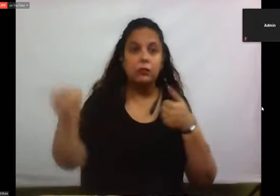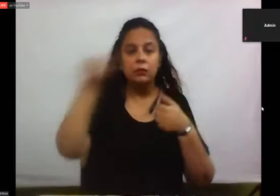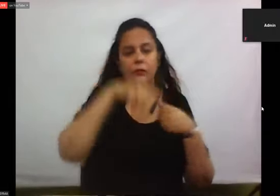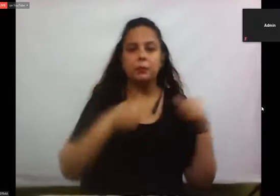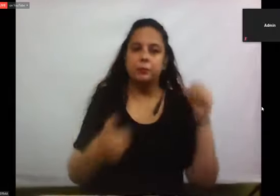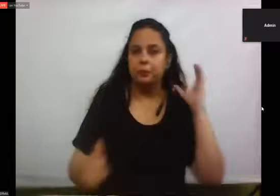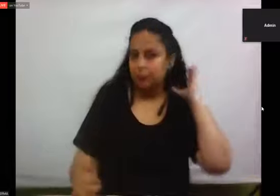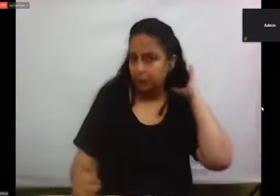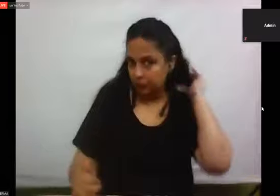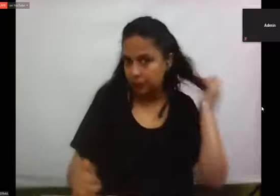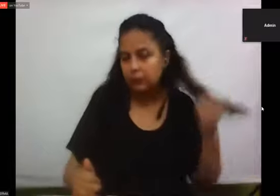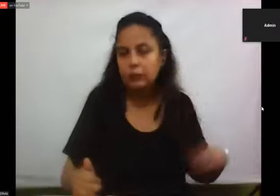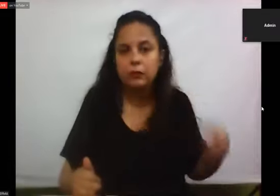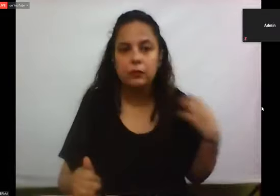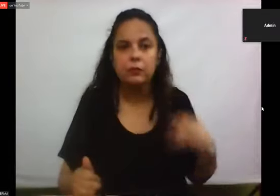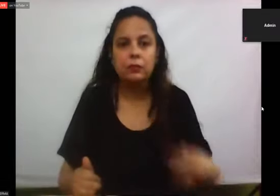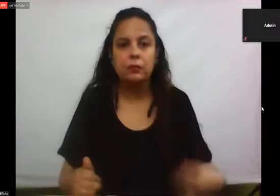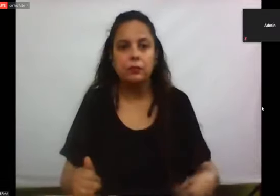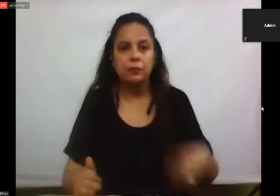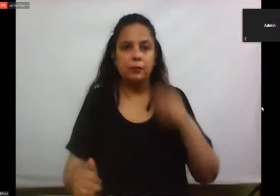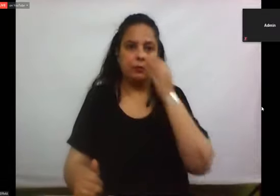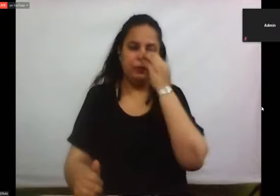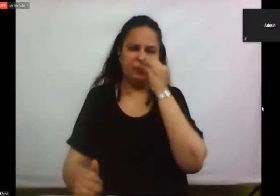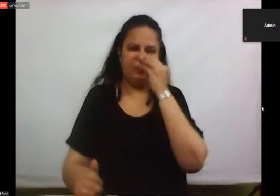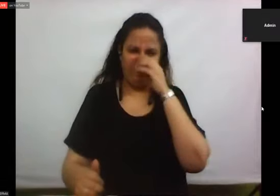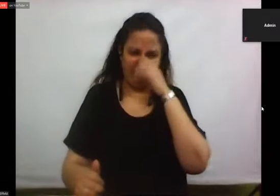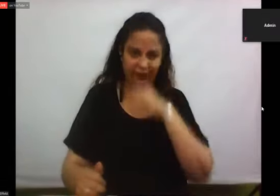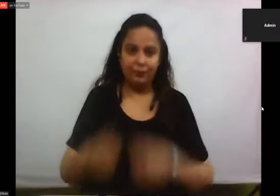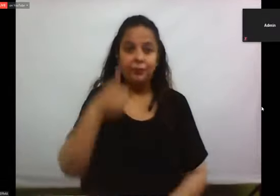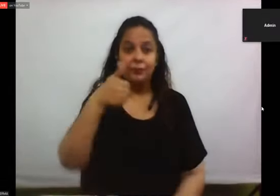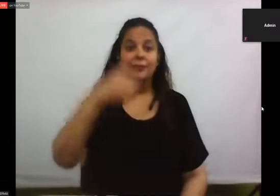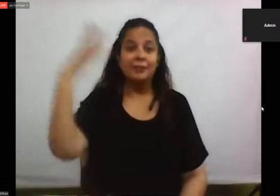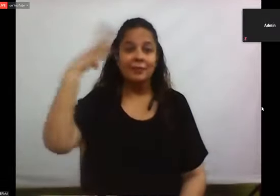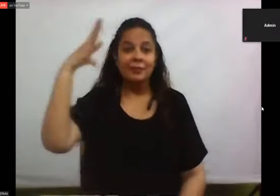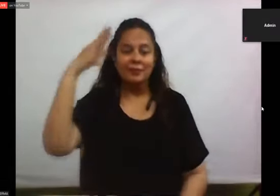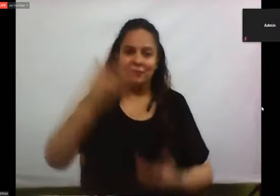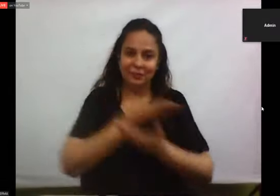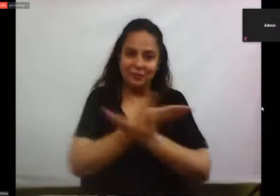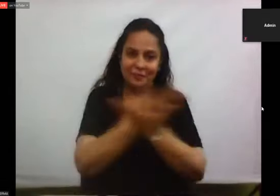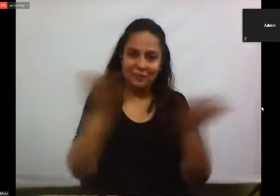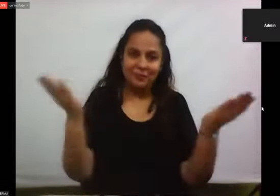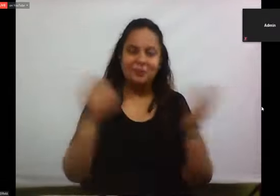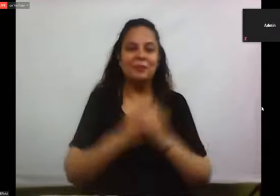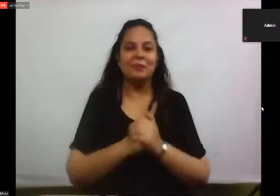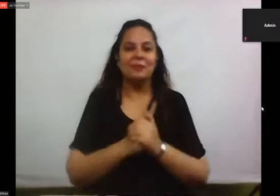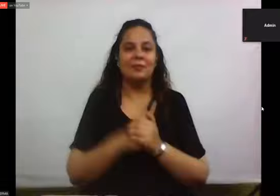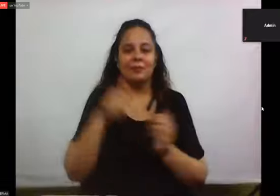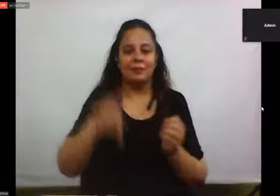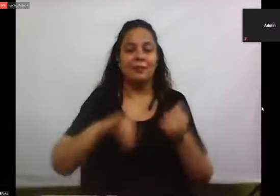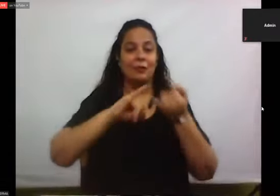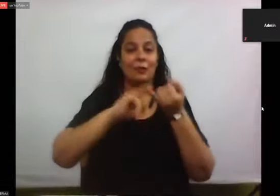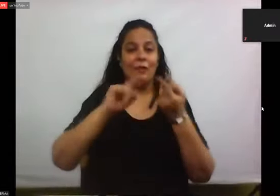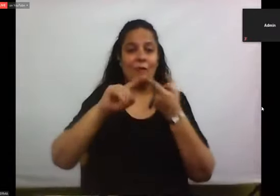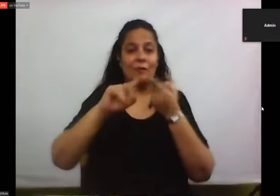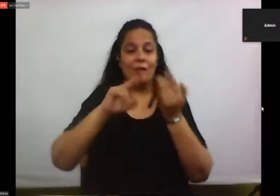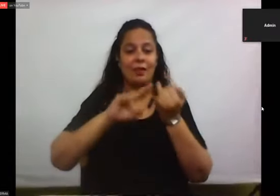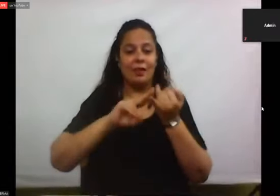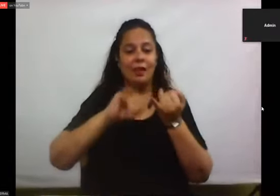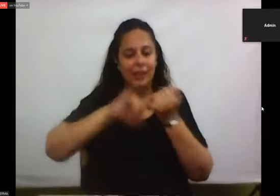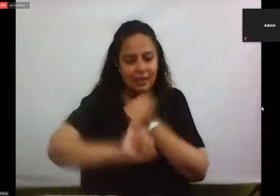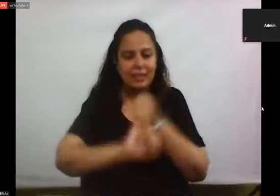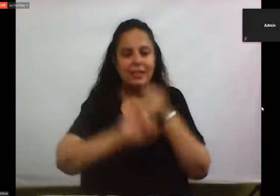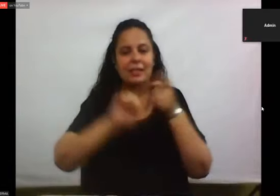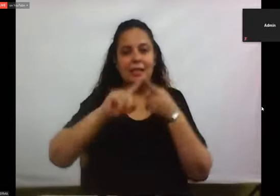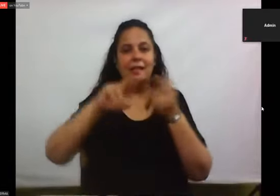bilkul. Yes. Good afternoon, everybody, and thank you, Sense International India, for giving me this platform to share